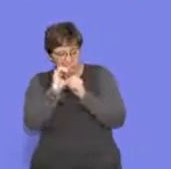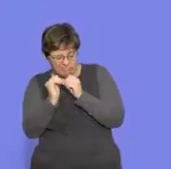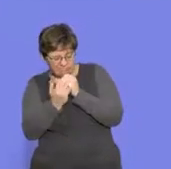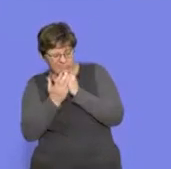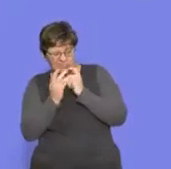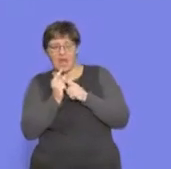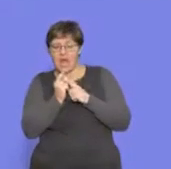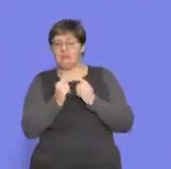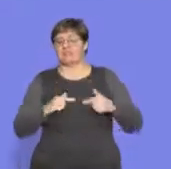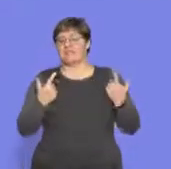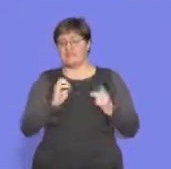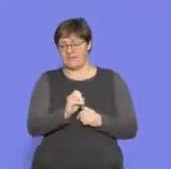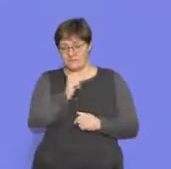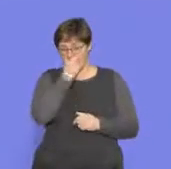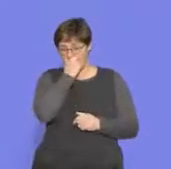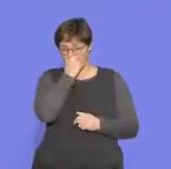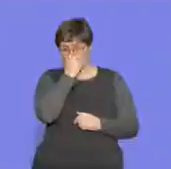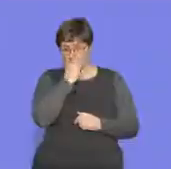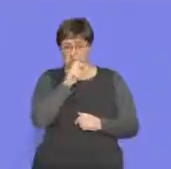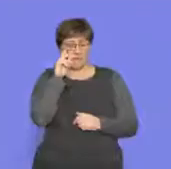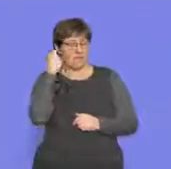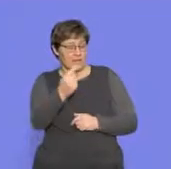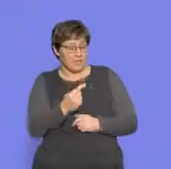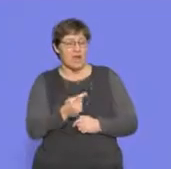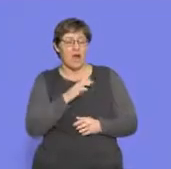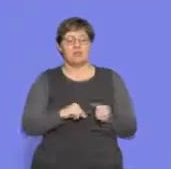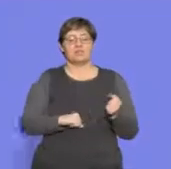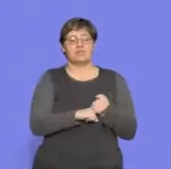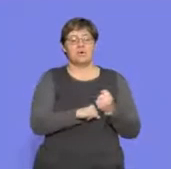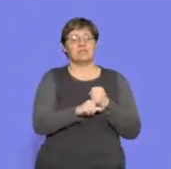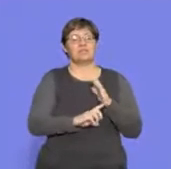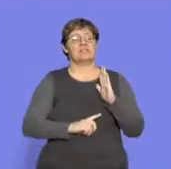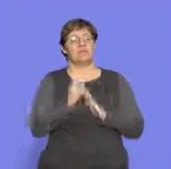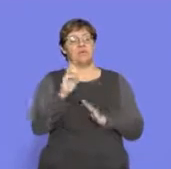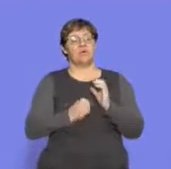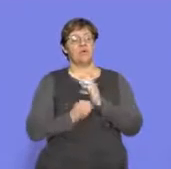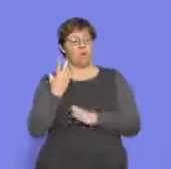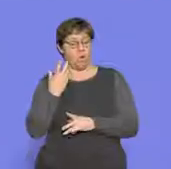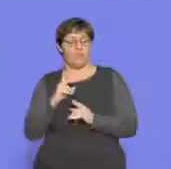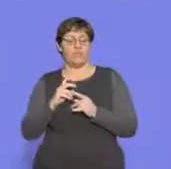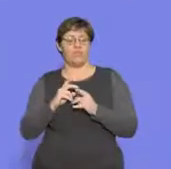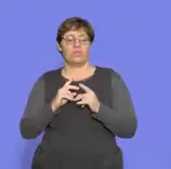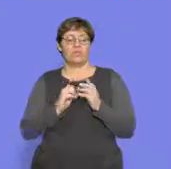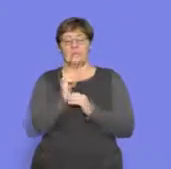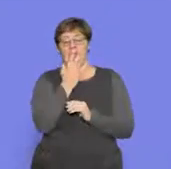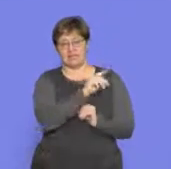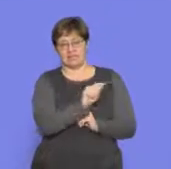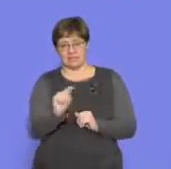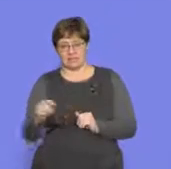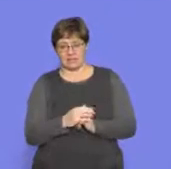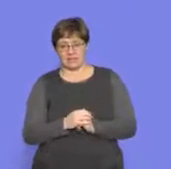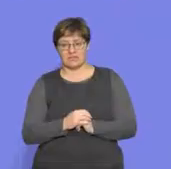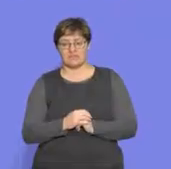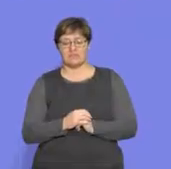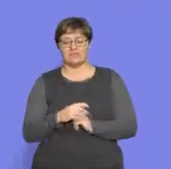your invertebrates, survive. And so if we think about that, it supports the development and growth of plant. So this outermost top layer